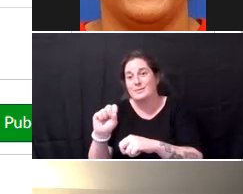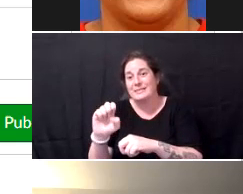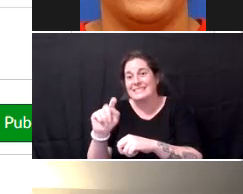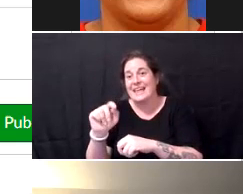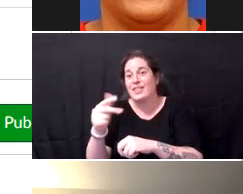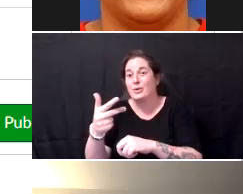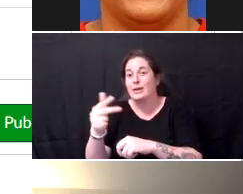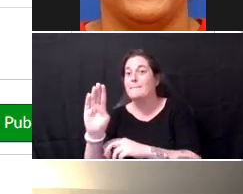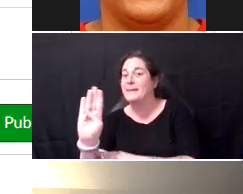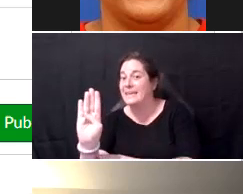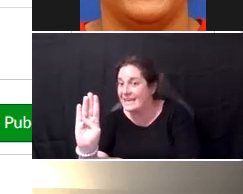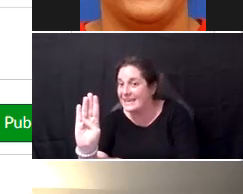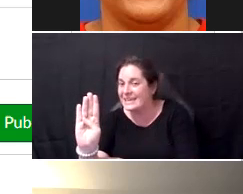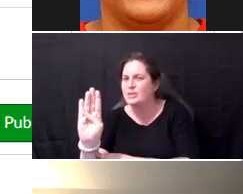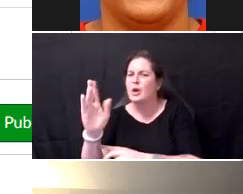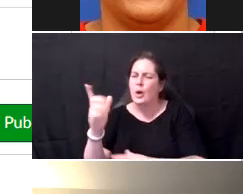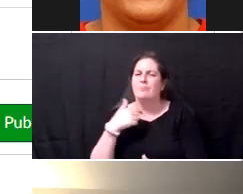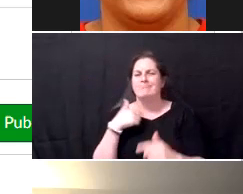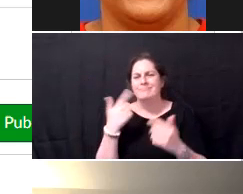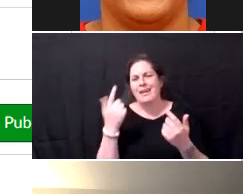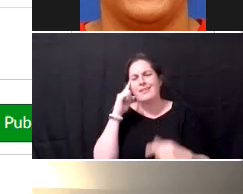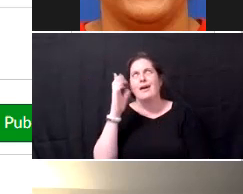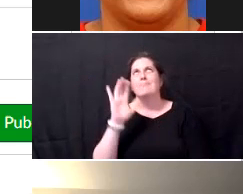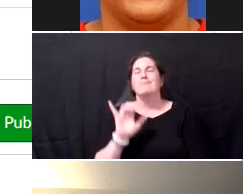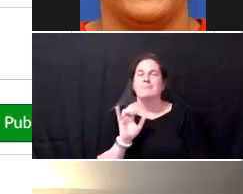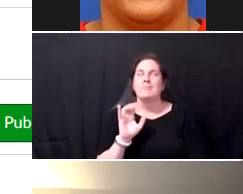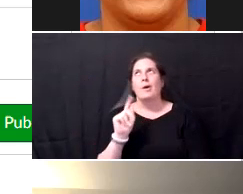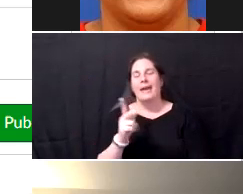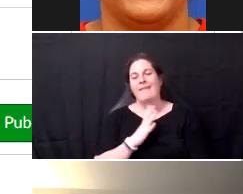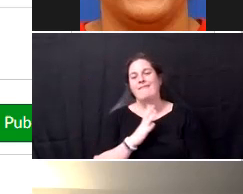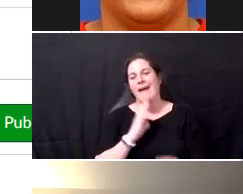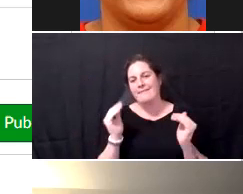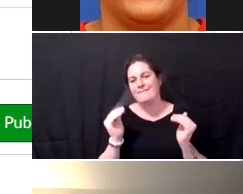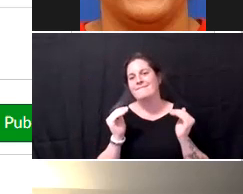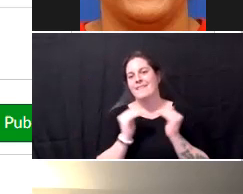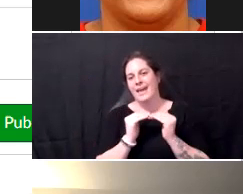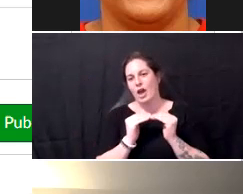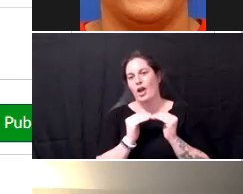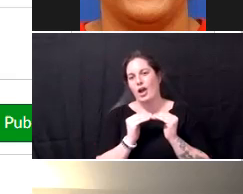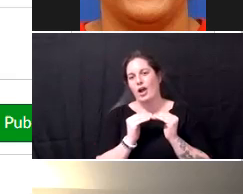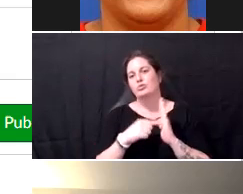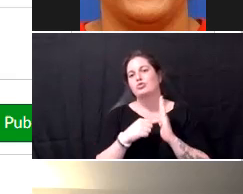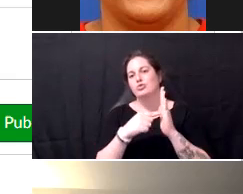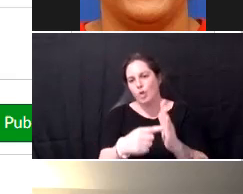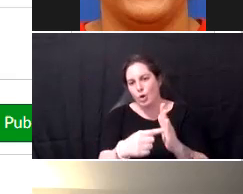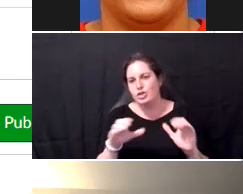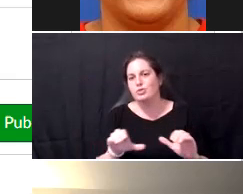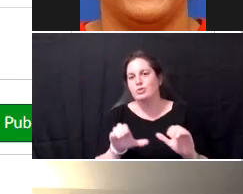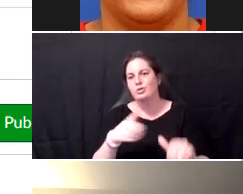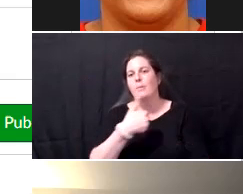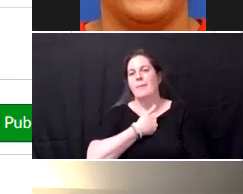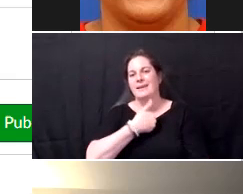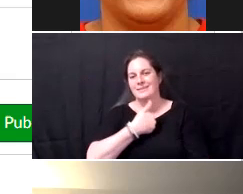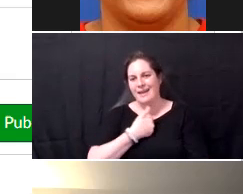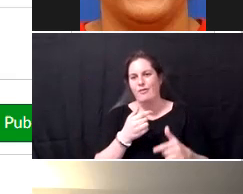only in fairness, I should at least work one or two examples before we move on to any additional material,